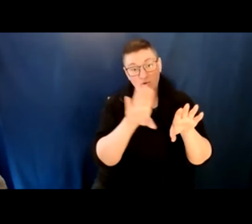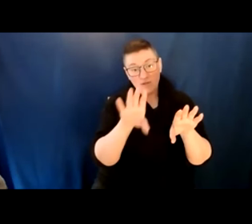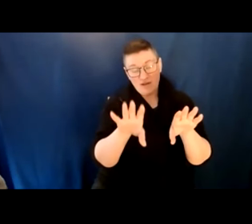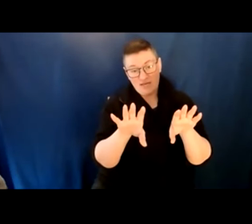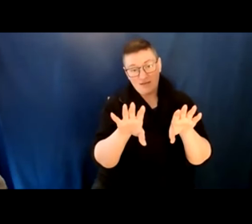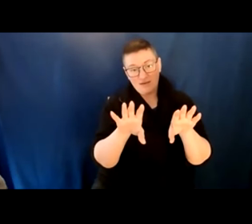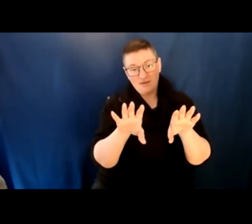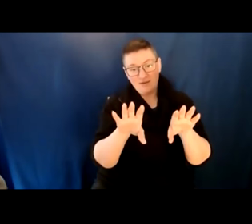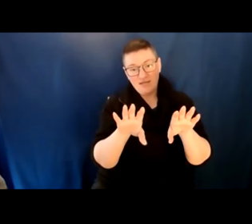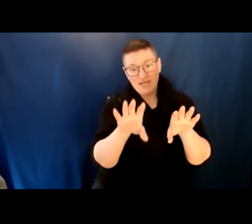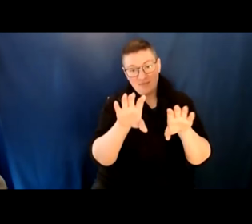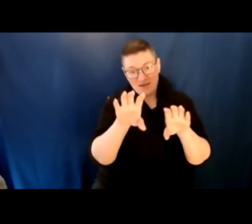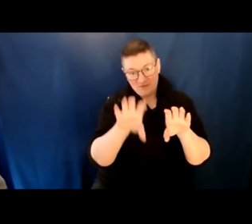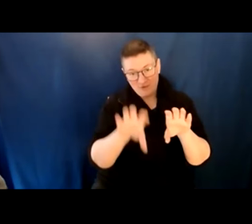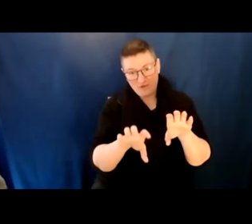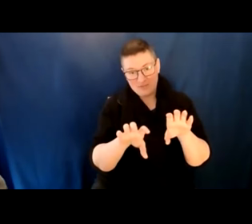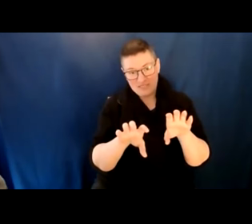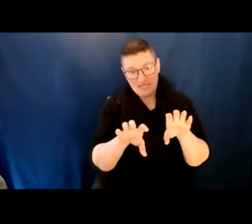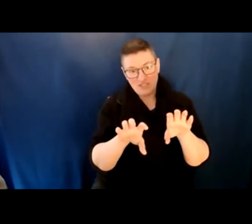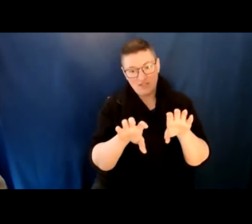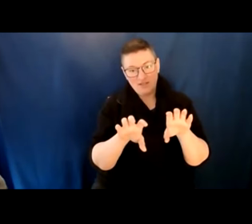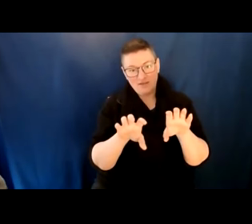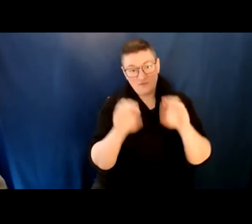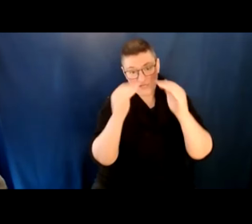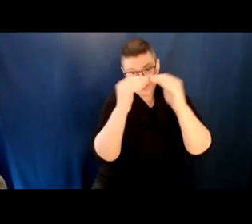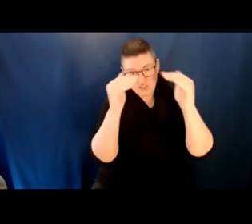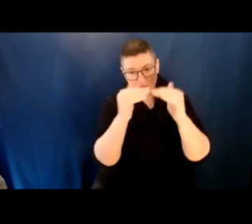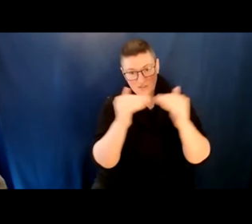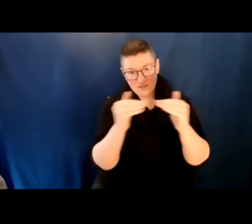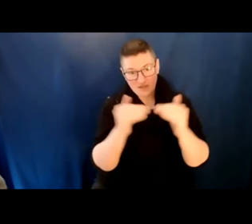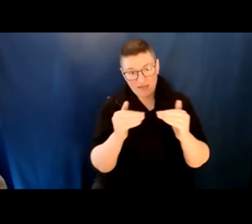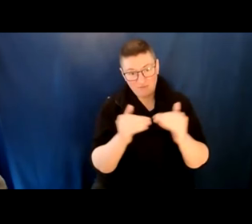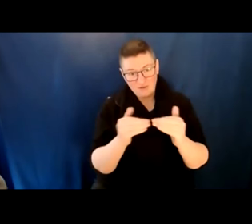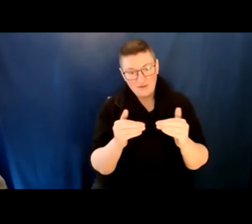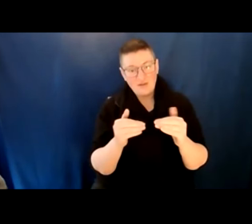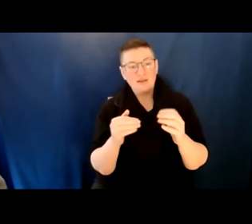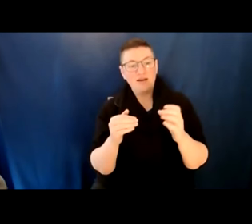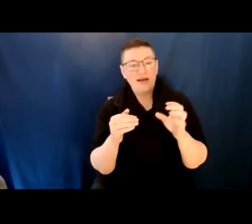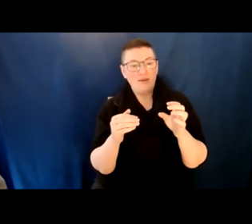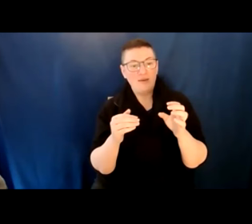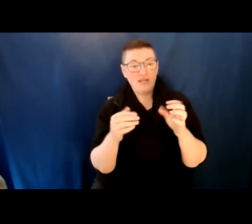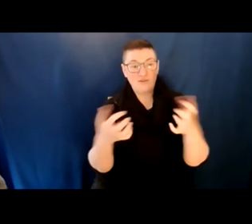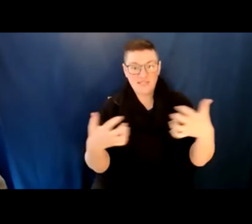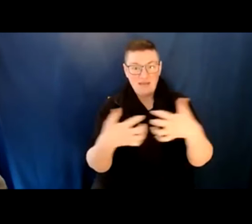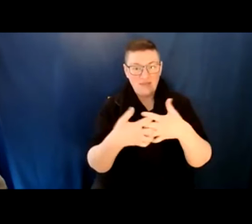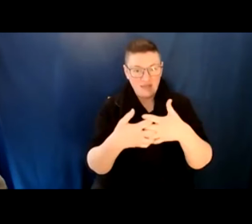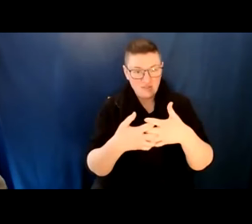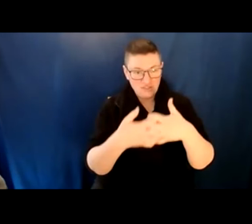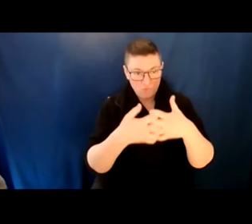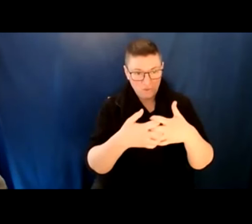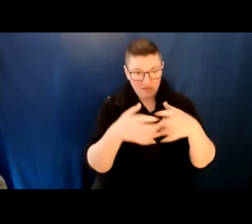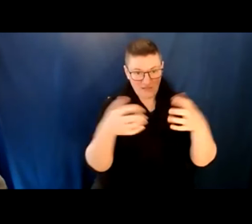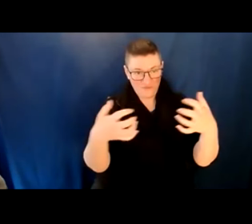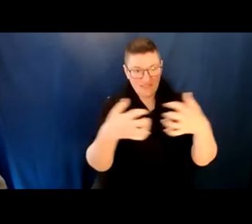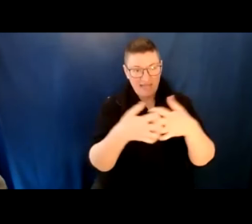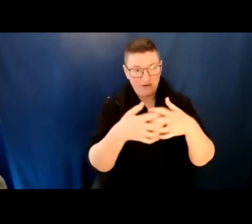a corollary in the metaphoric representation for each level. And you can see how they just